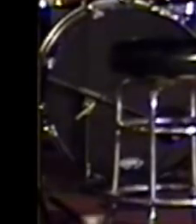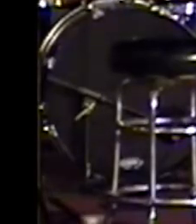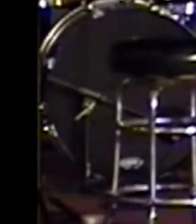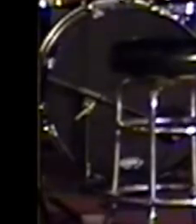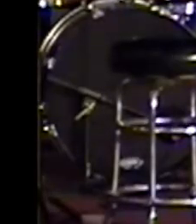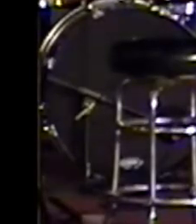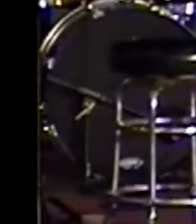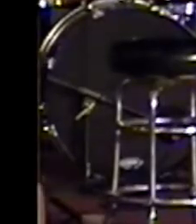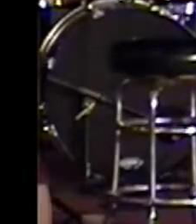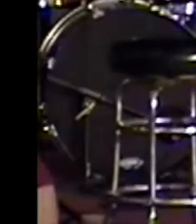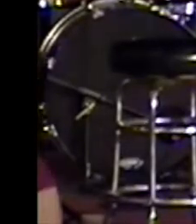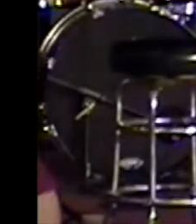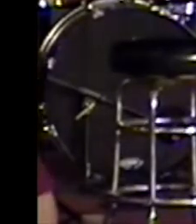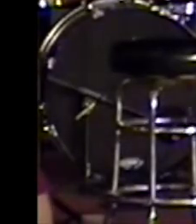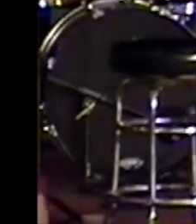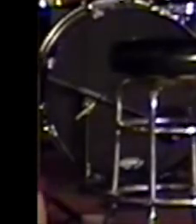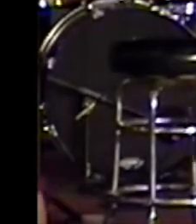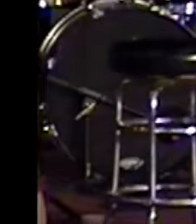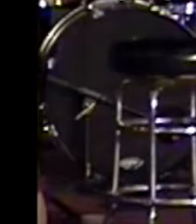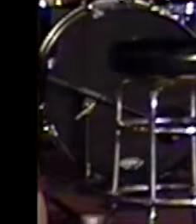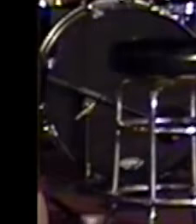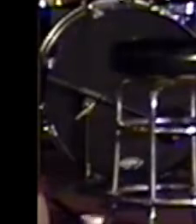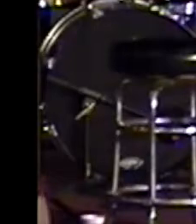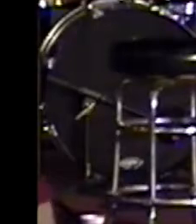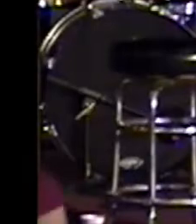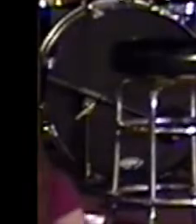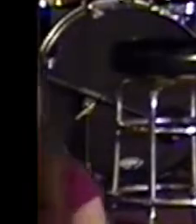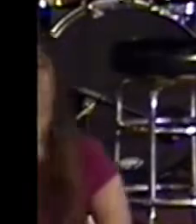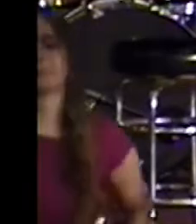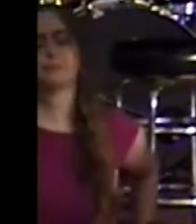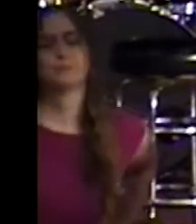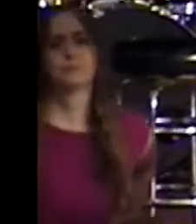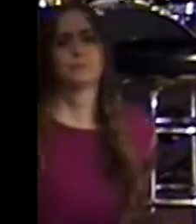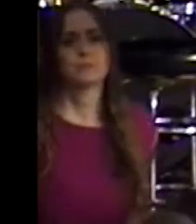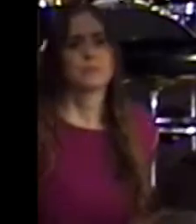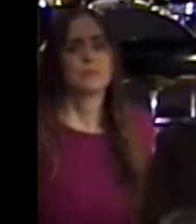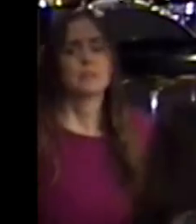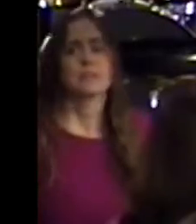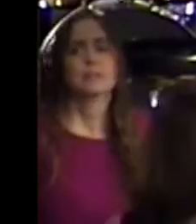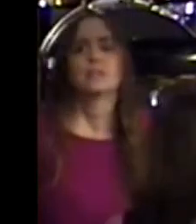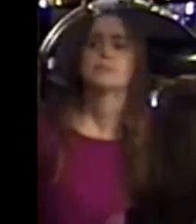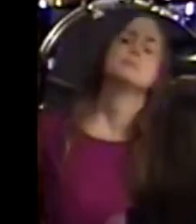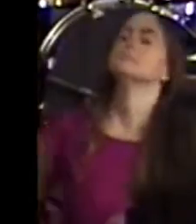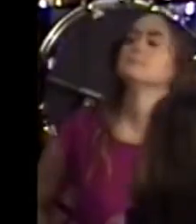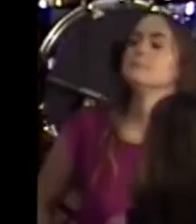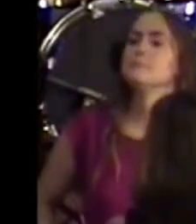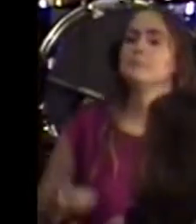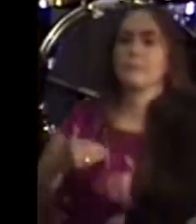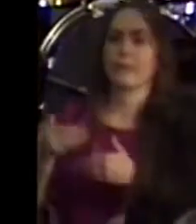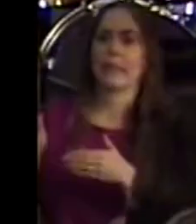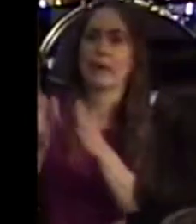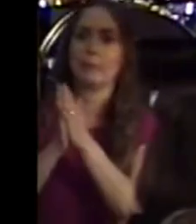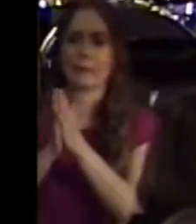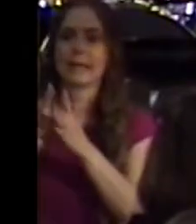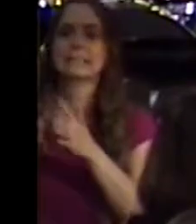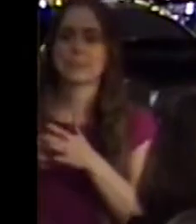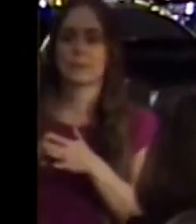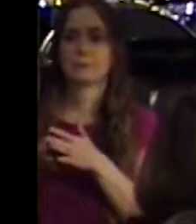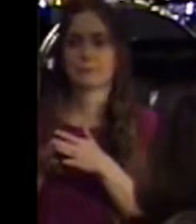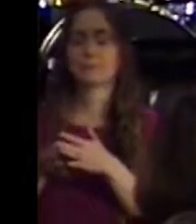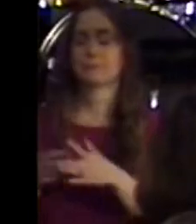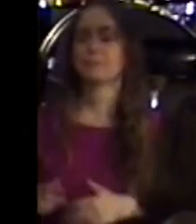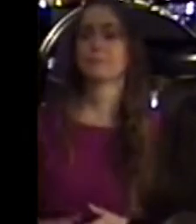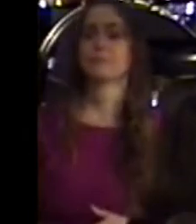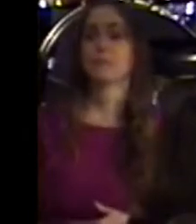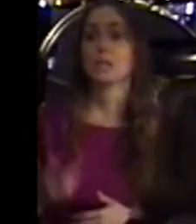honor God. And let me just read Genesis 1:1. We'll pray together and then we'll get started. How about that? Okay, let's...